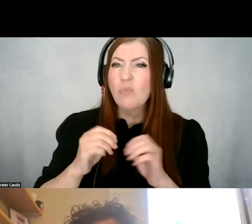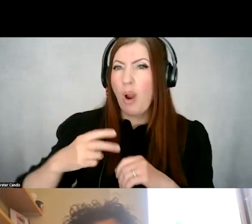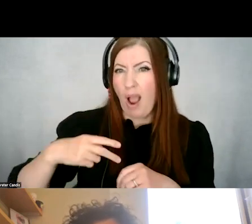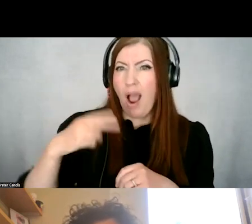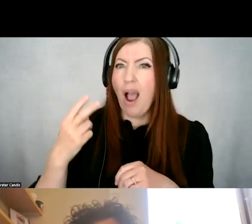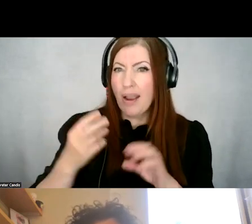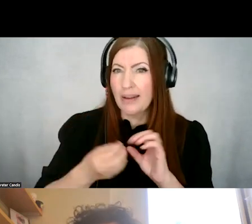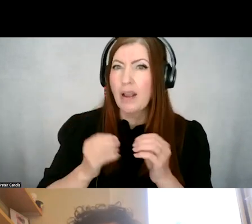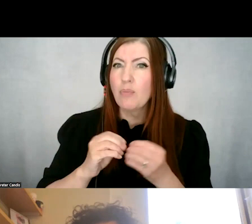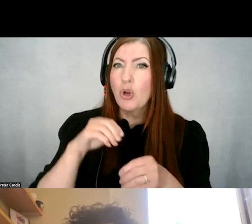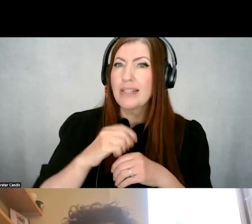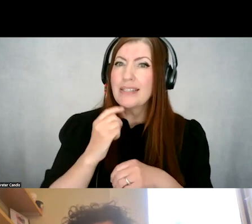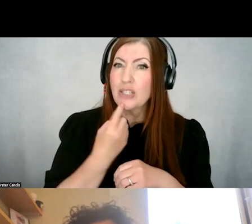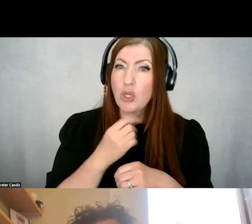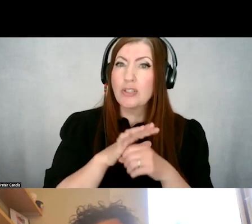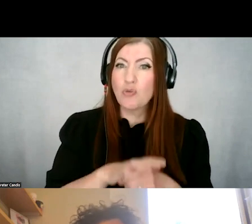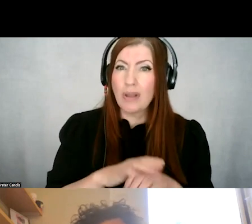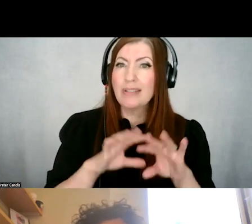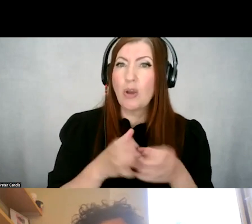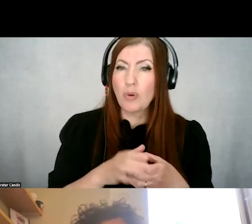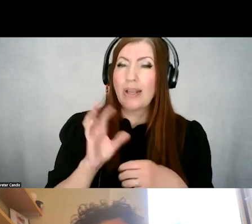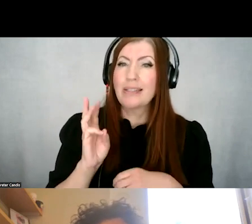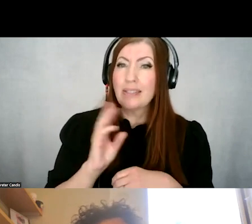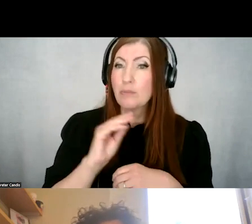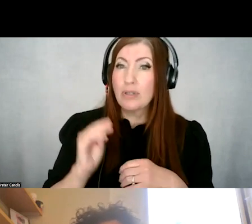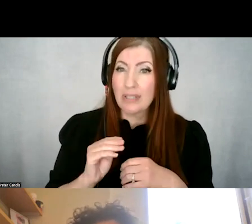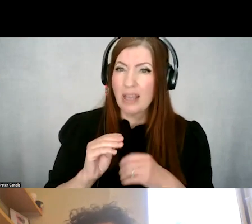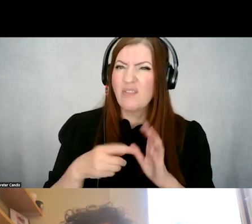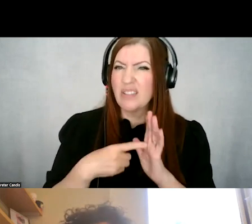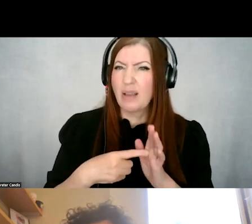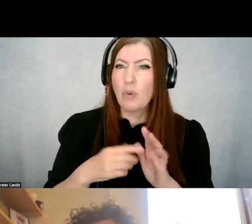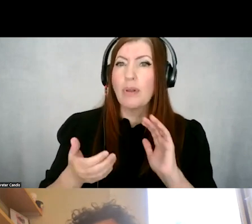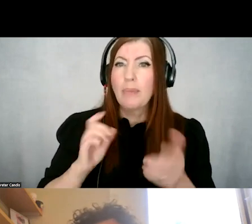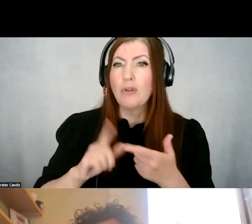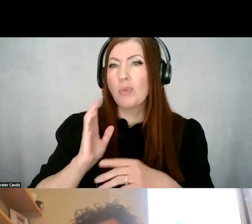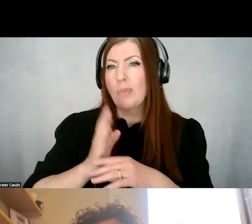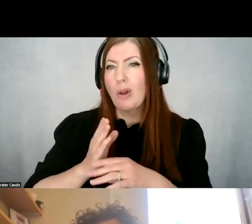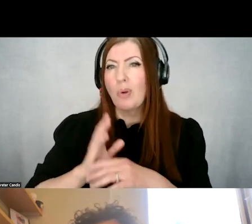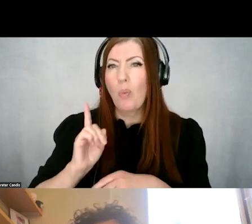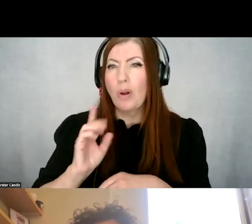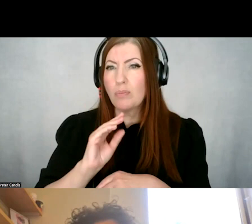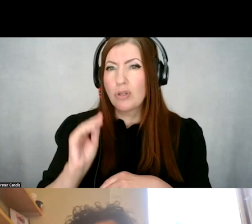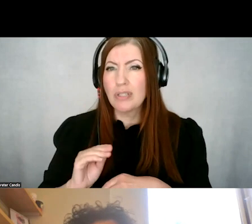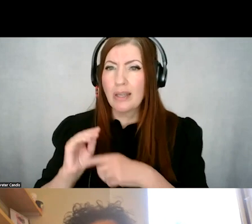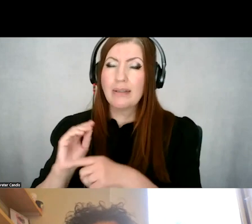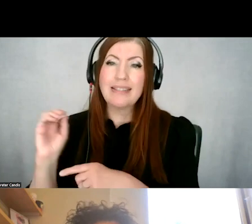in the serious distress category, 6% of the sample in that category, compared to moderate distress, 1%, and